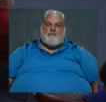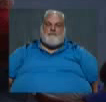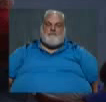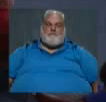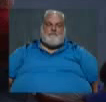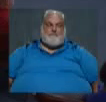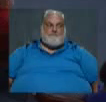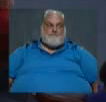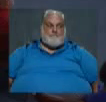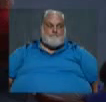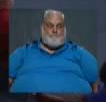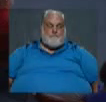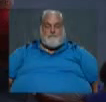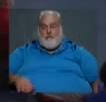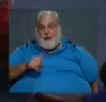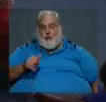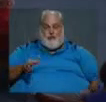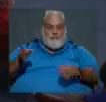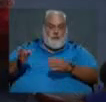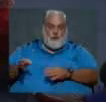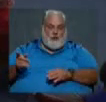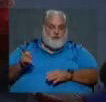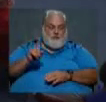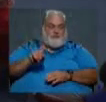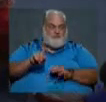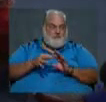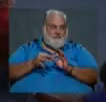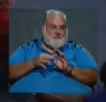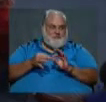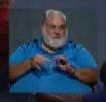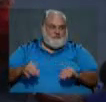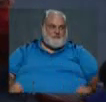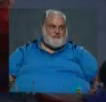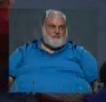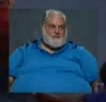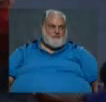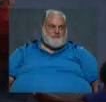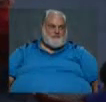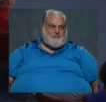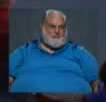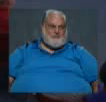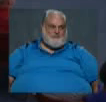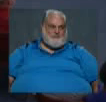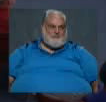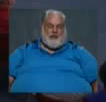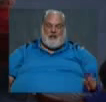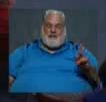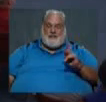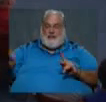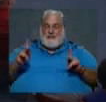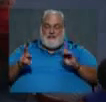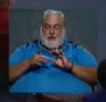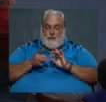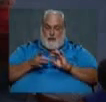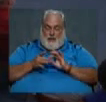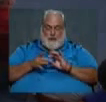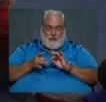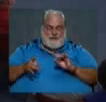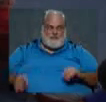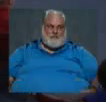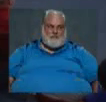Would you like to get up and say something? Okay. We are in time for citizens' communications.